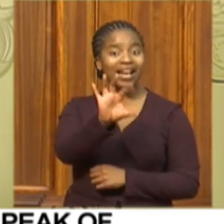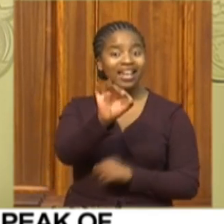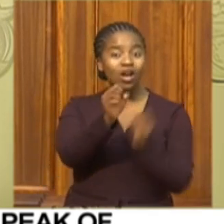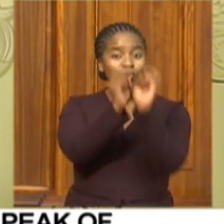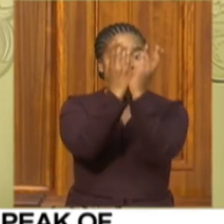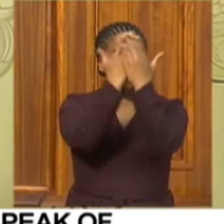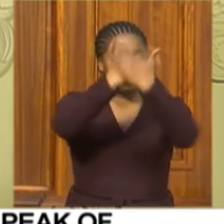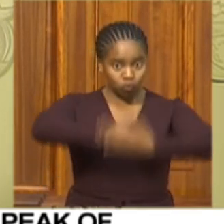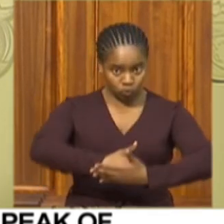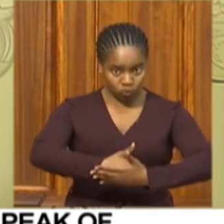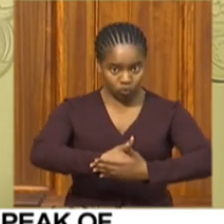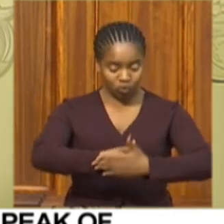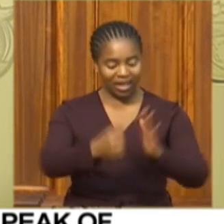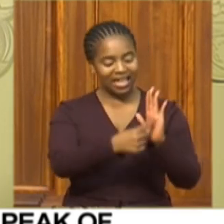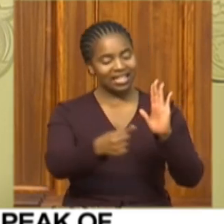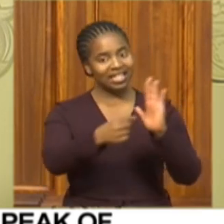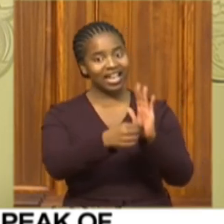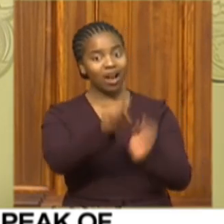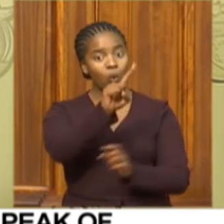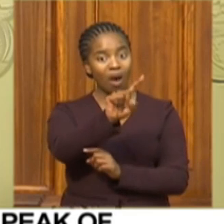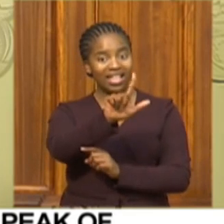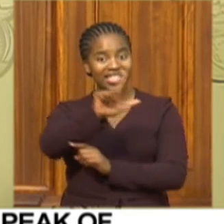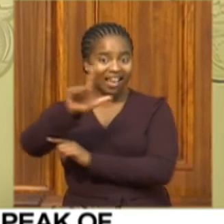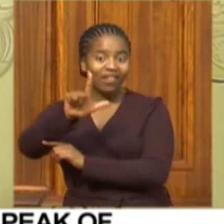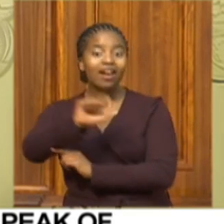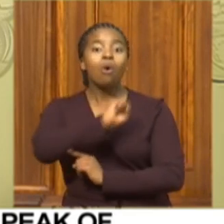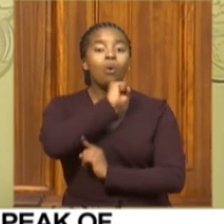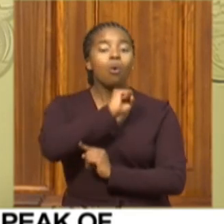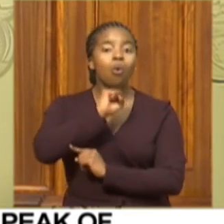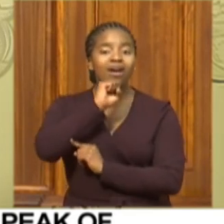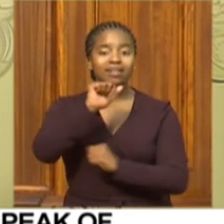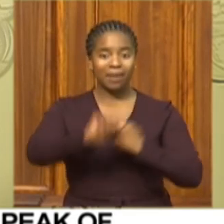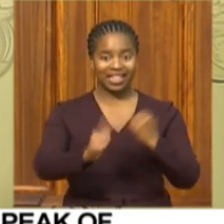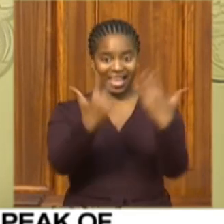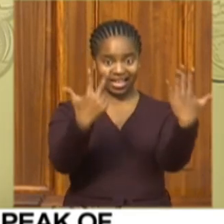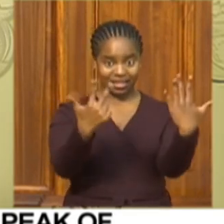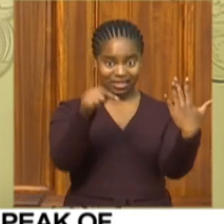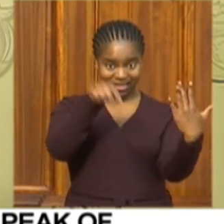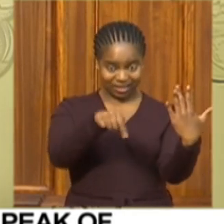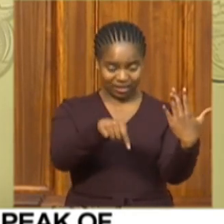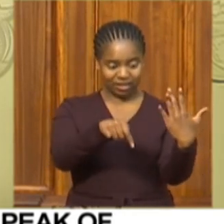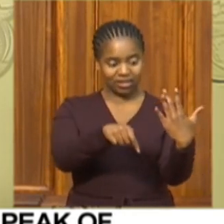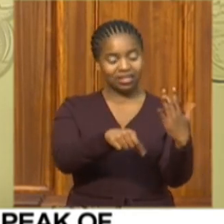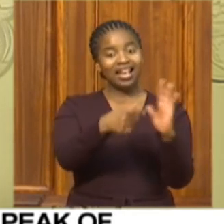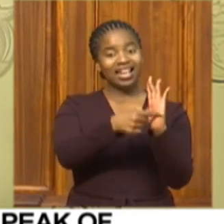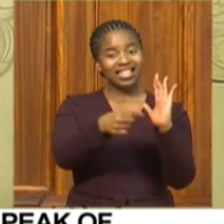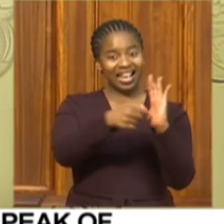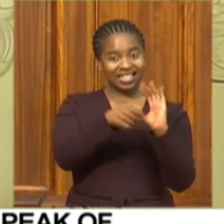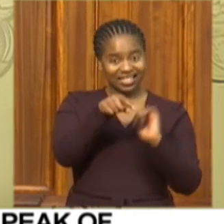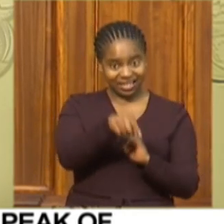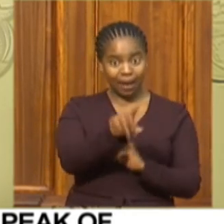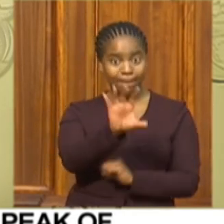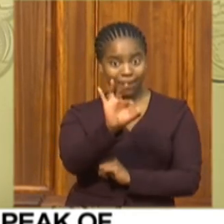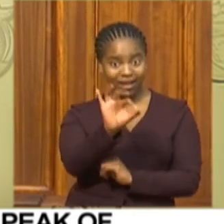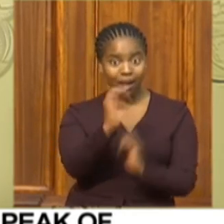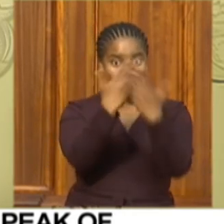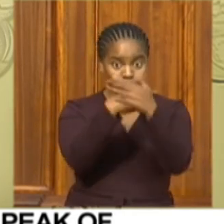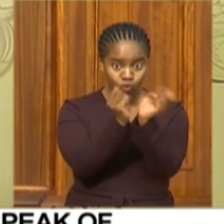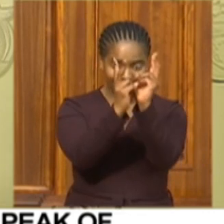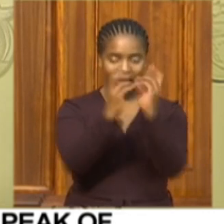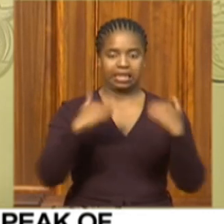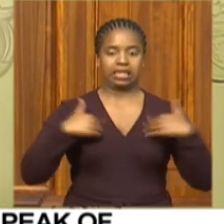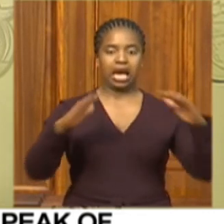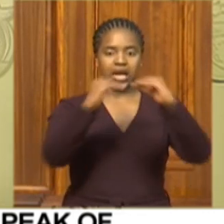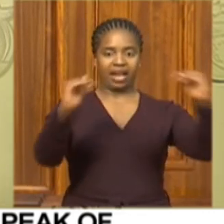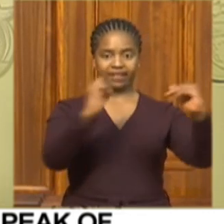Monday, the 17th of August 2020. Alert level 2 in terms of our